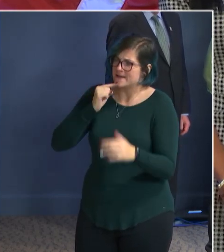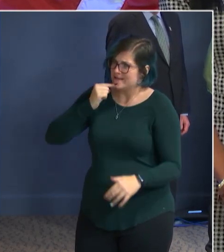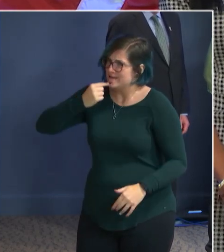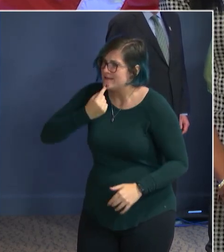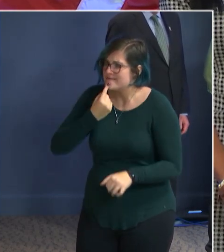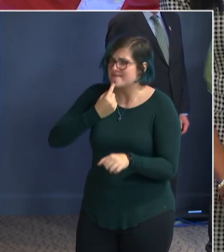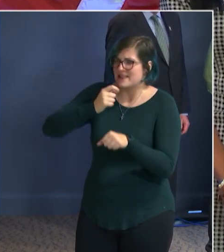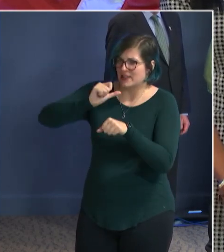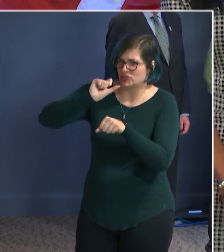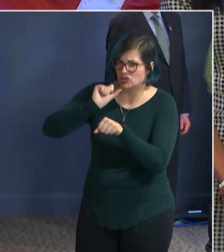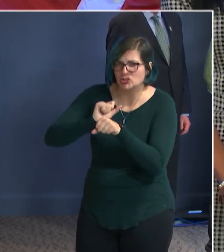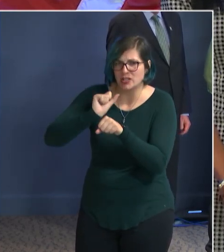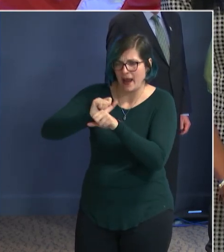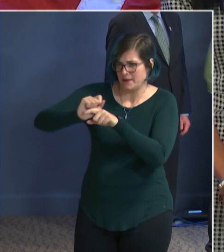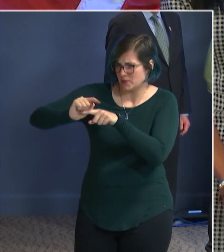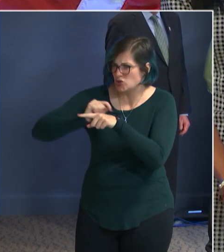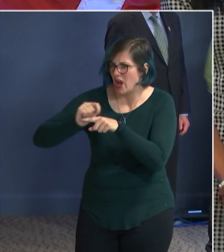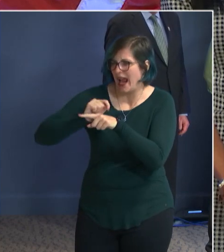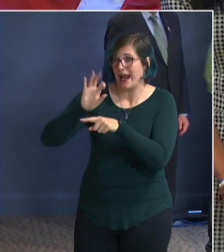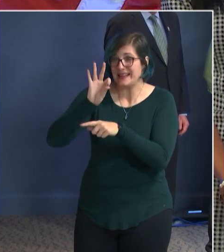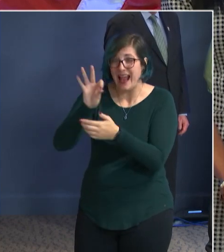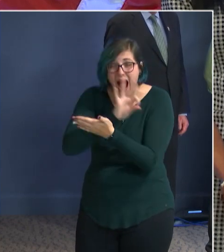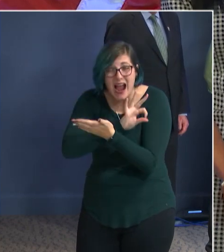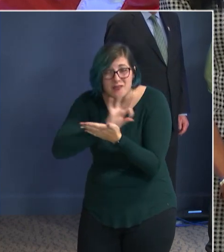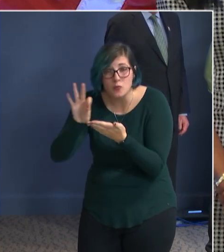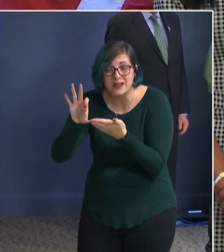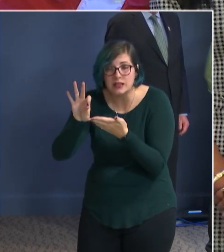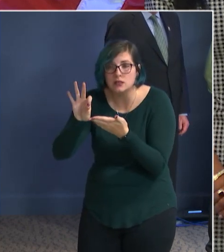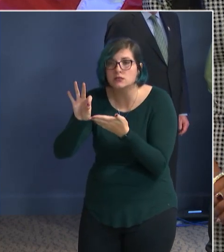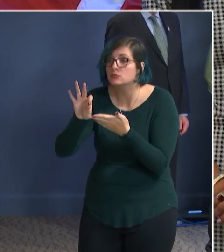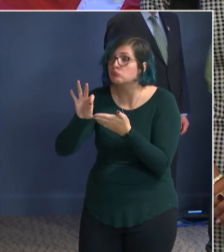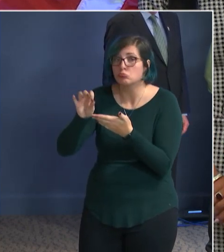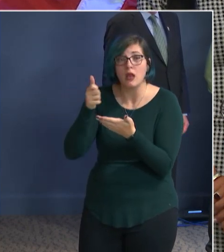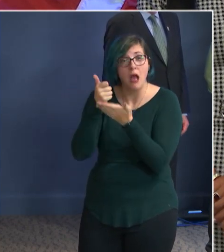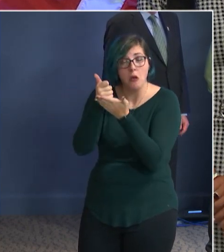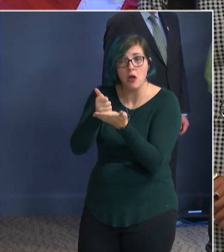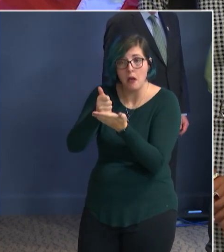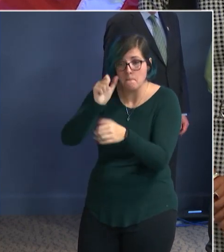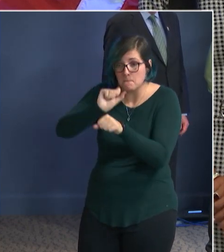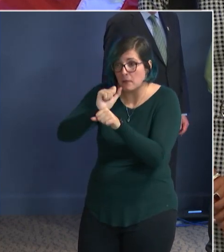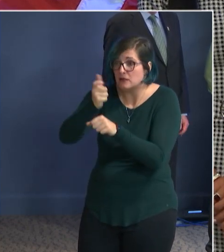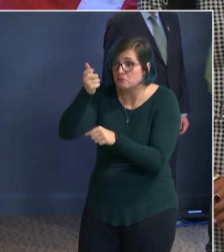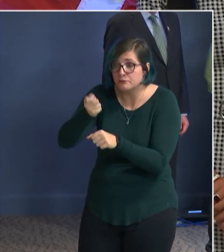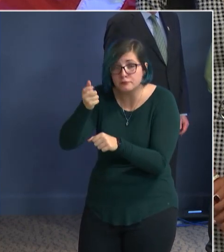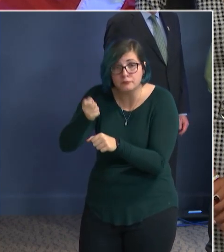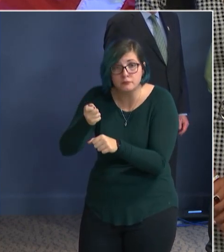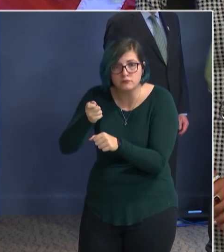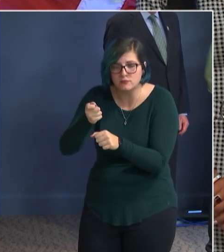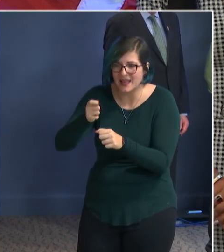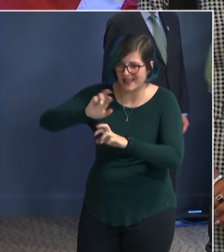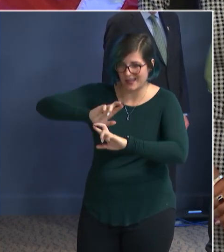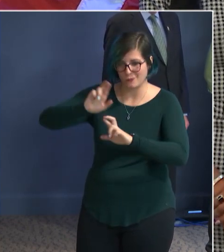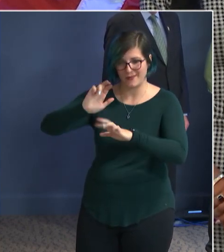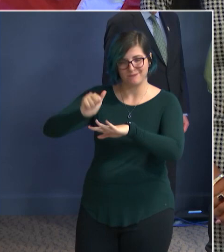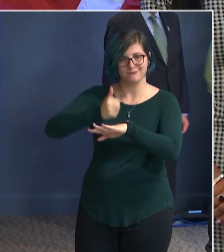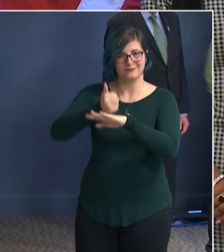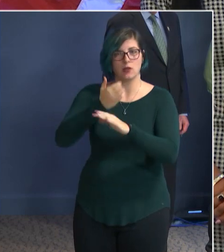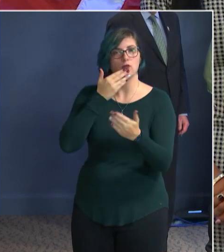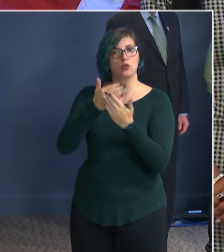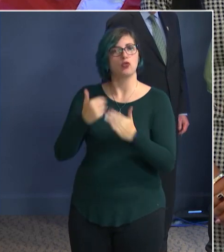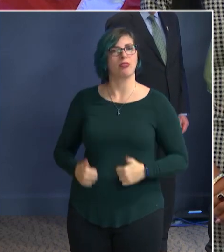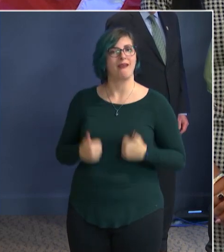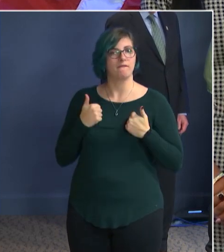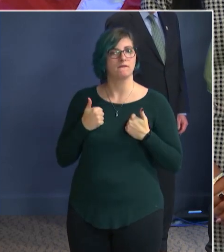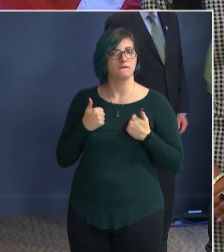training for 9 weeks that includes subsidized employment and helping them get on the right track. We know we